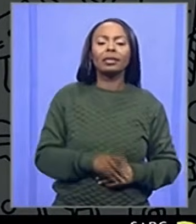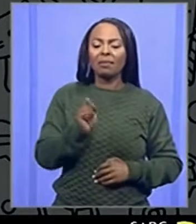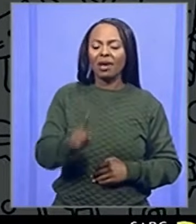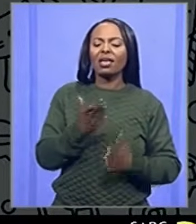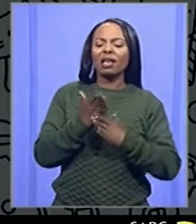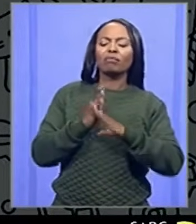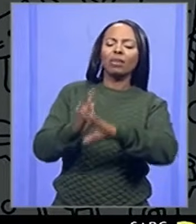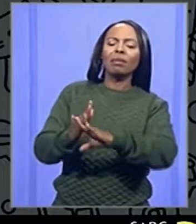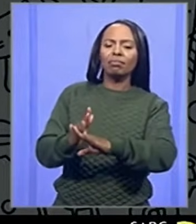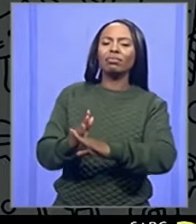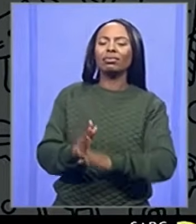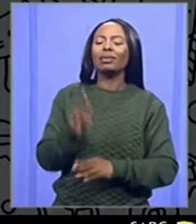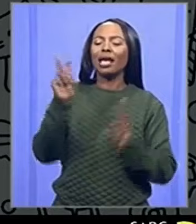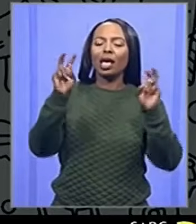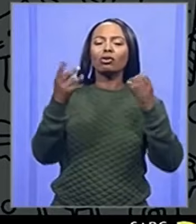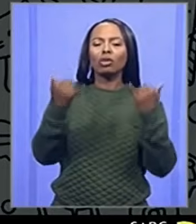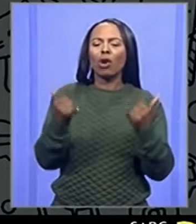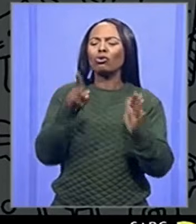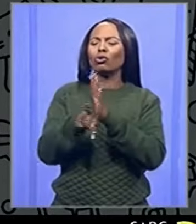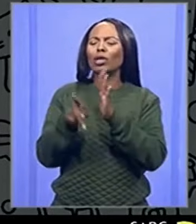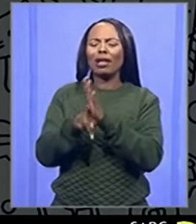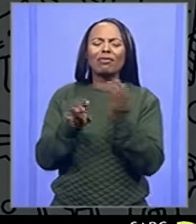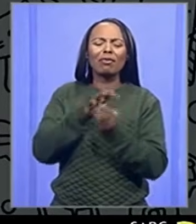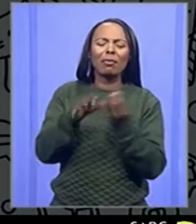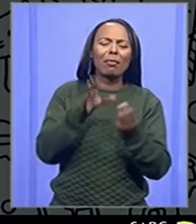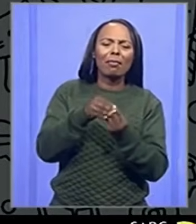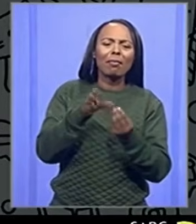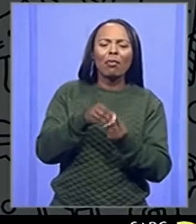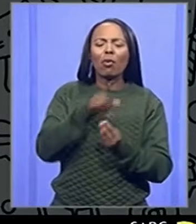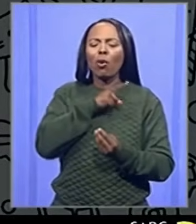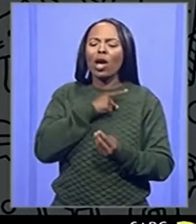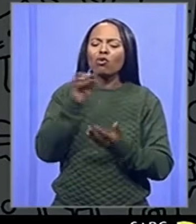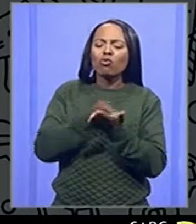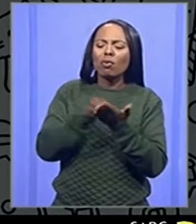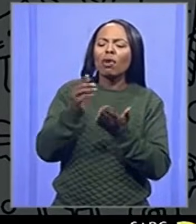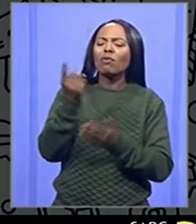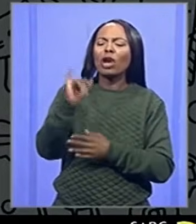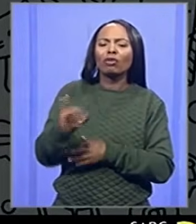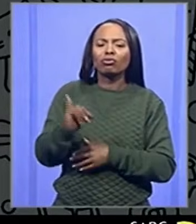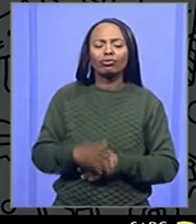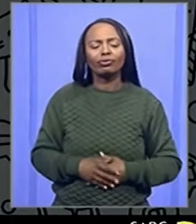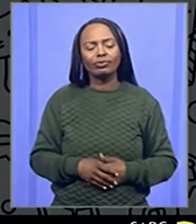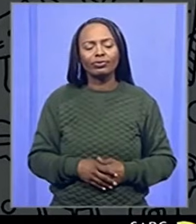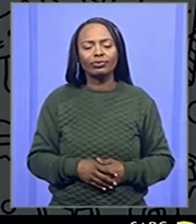ya batho ka bontši ba nyaka tšhelete ya insurance.